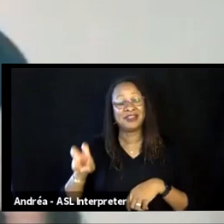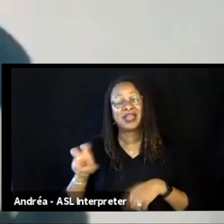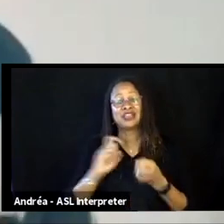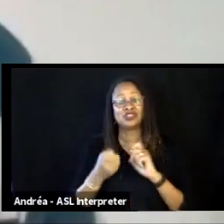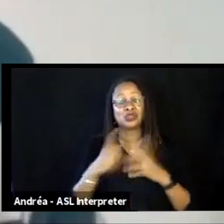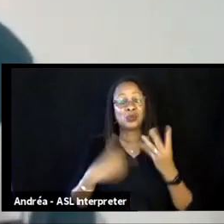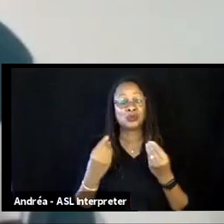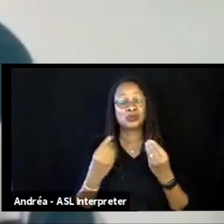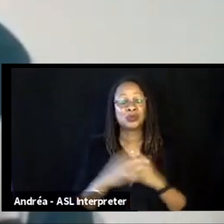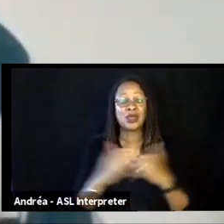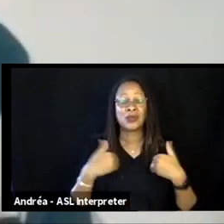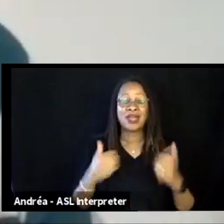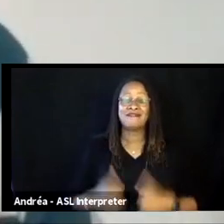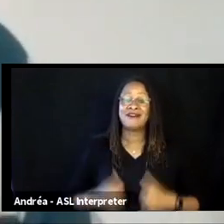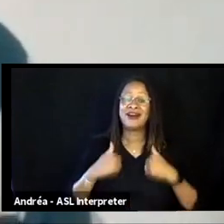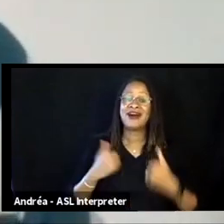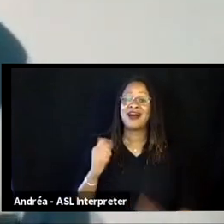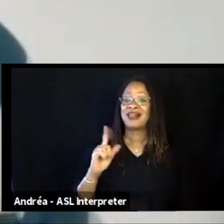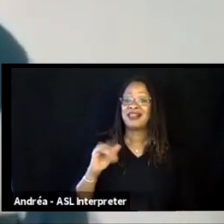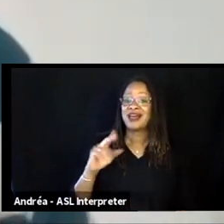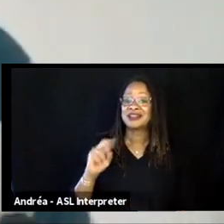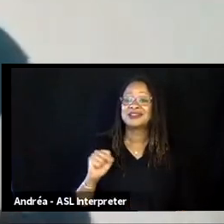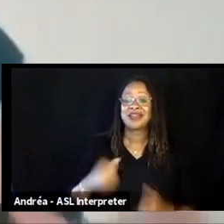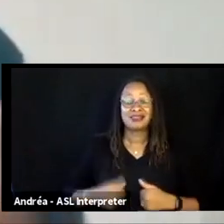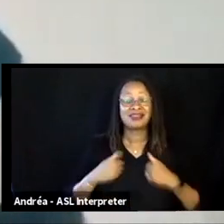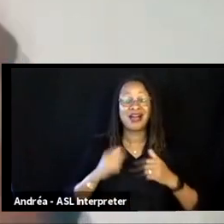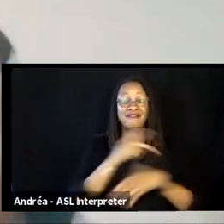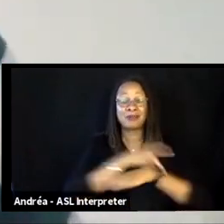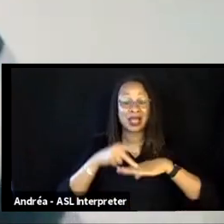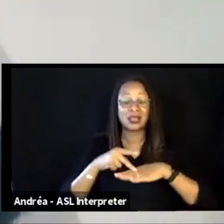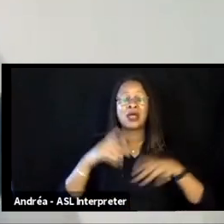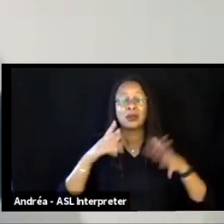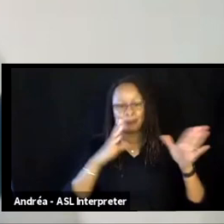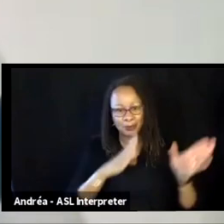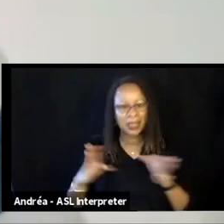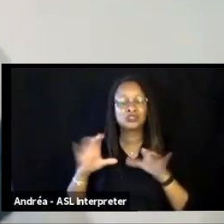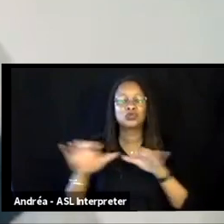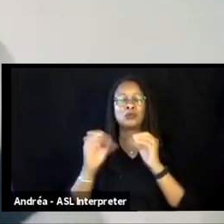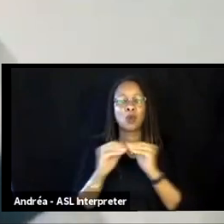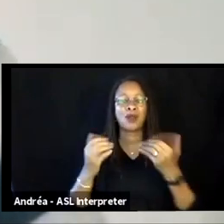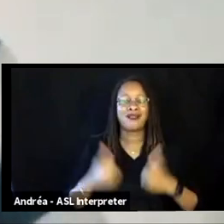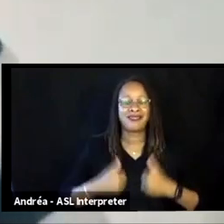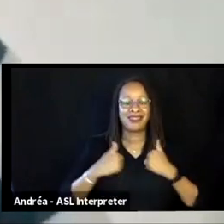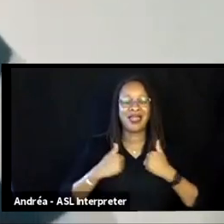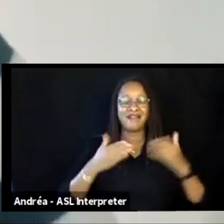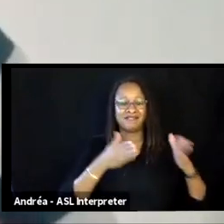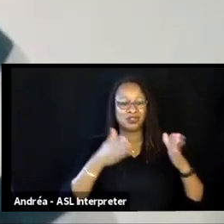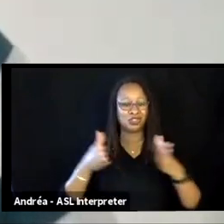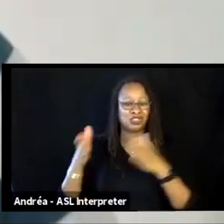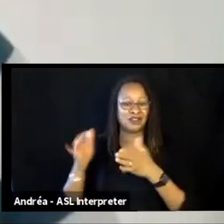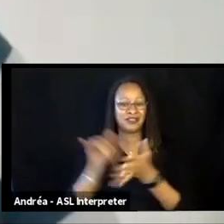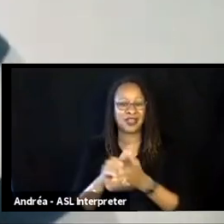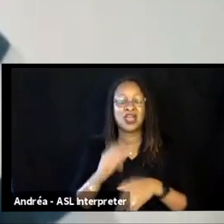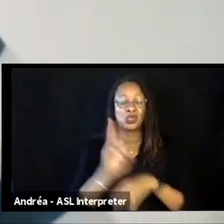doing. We've got the Lions Live platform now, and we plan on doing more kind of live versions of that, and